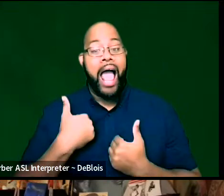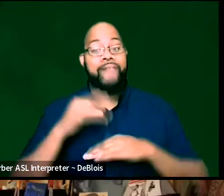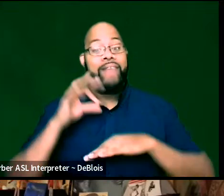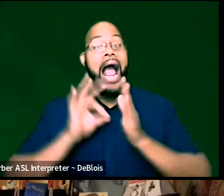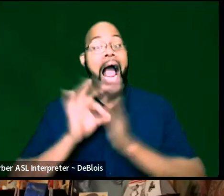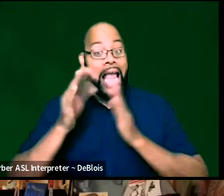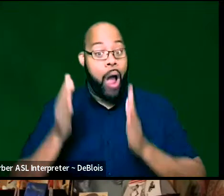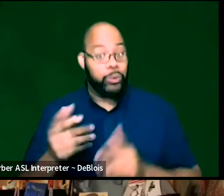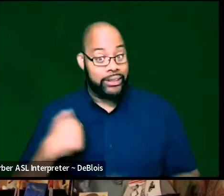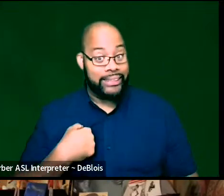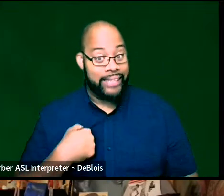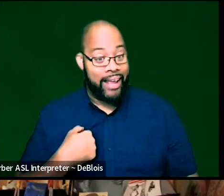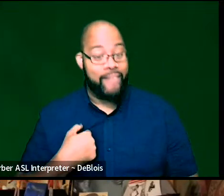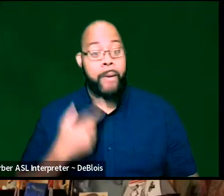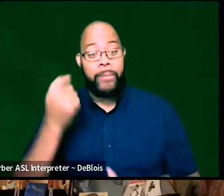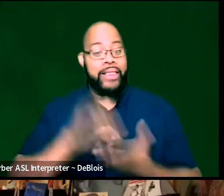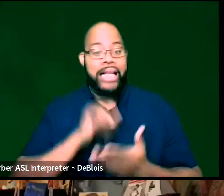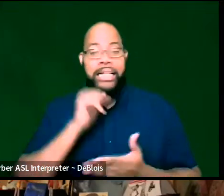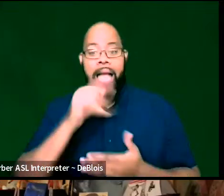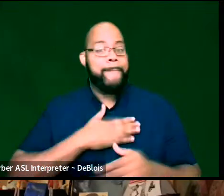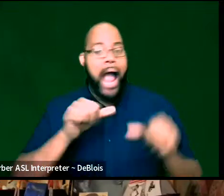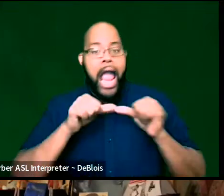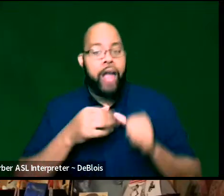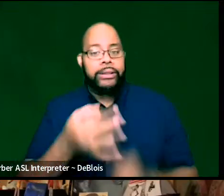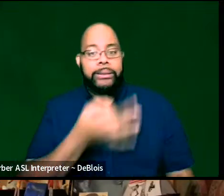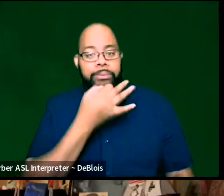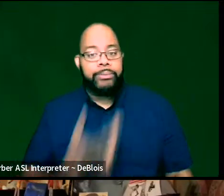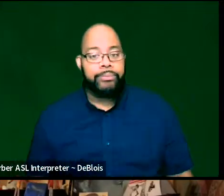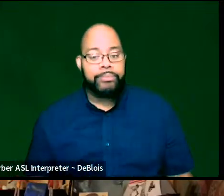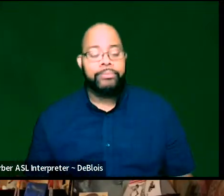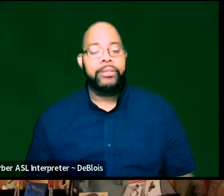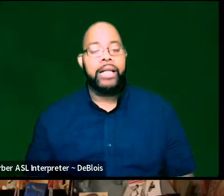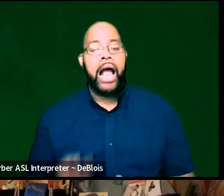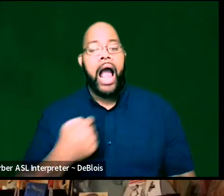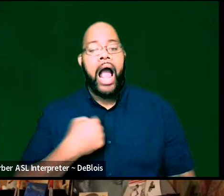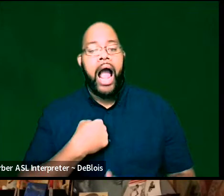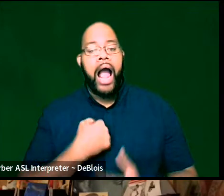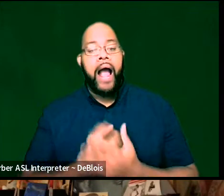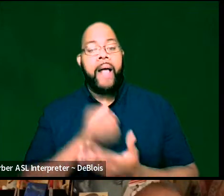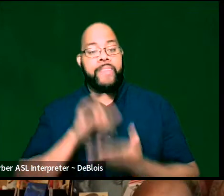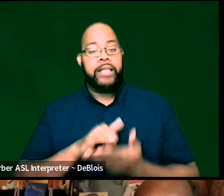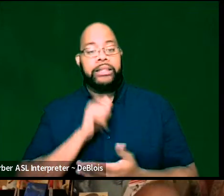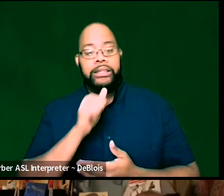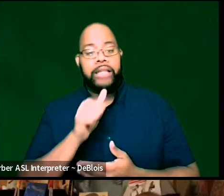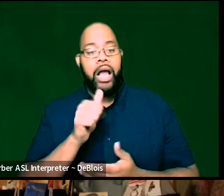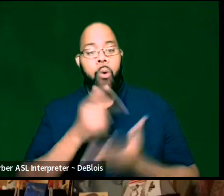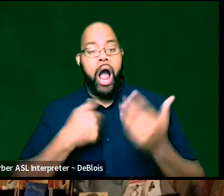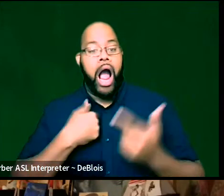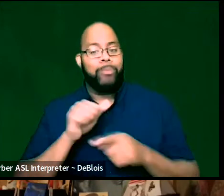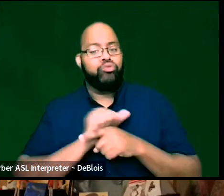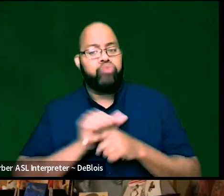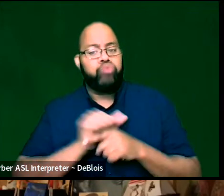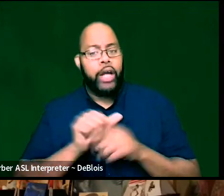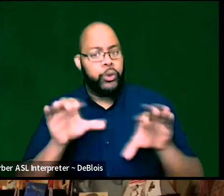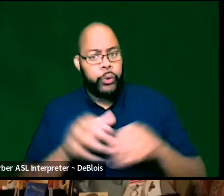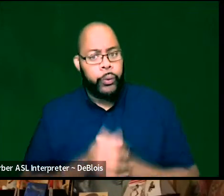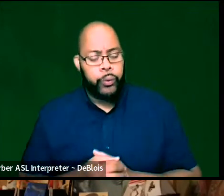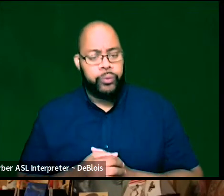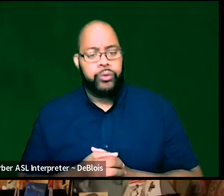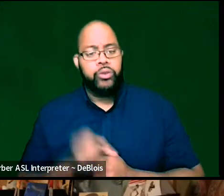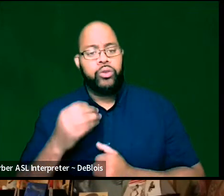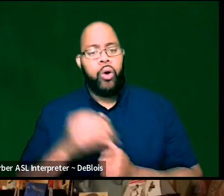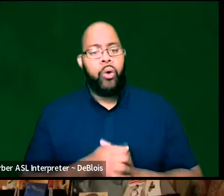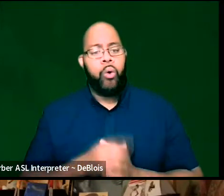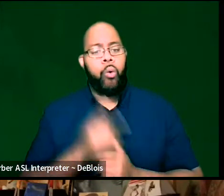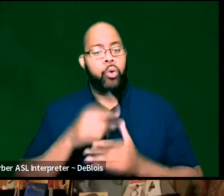accountants, Yes. right? Like, because that's not my area of expertise. Like, that's not what I've been trained to do. And